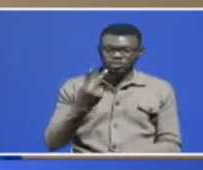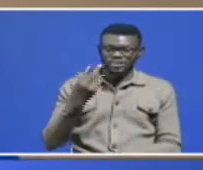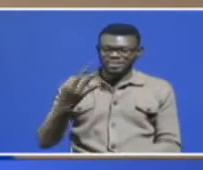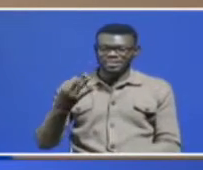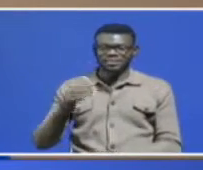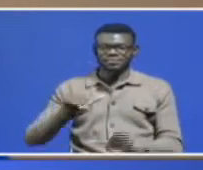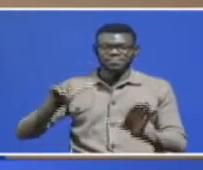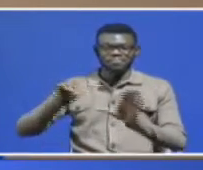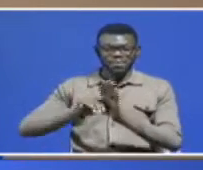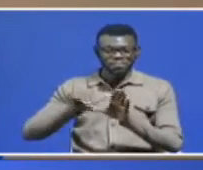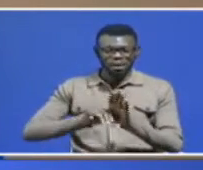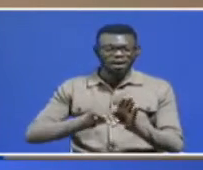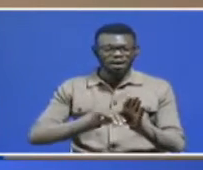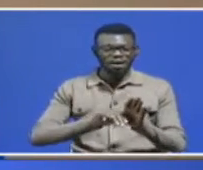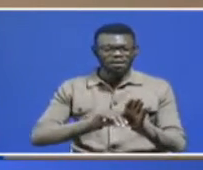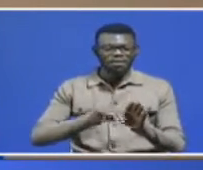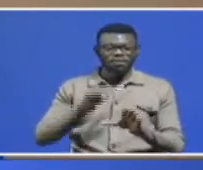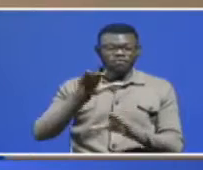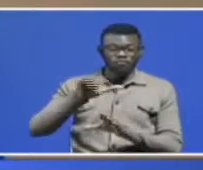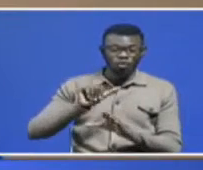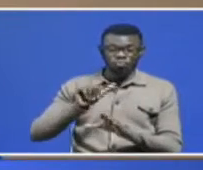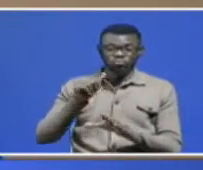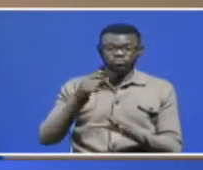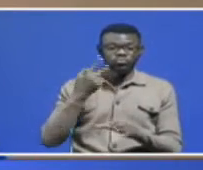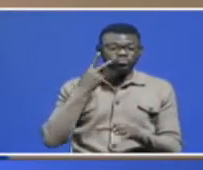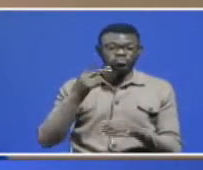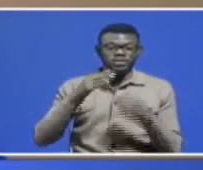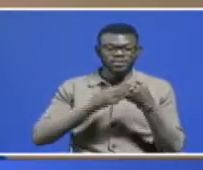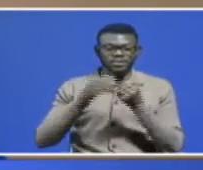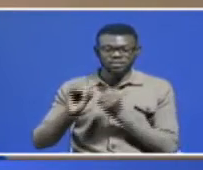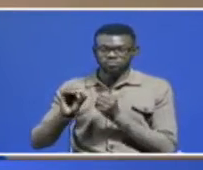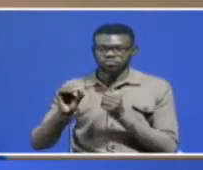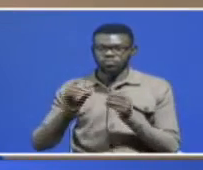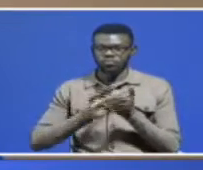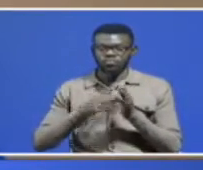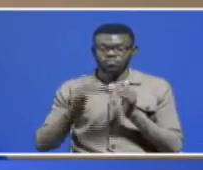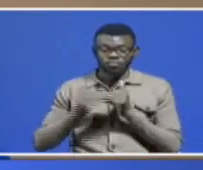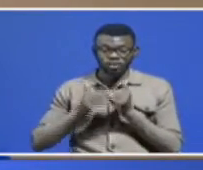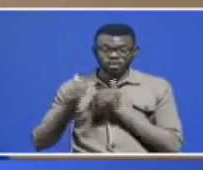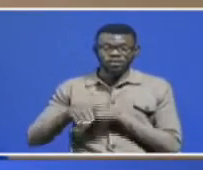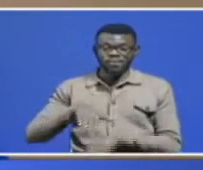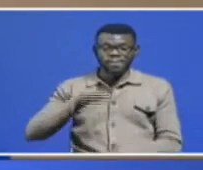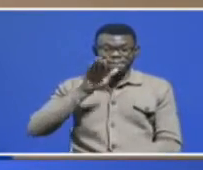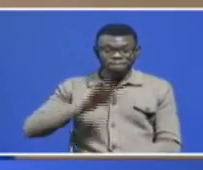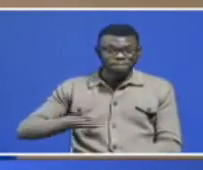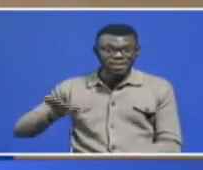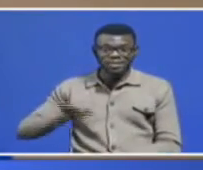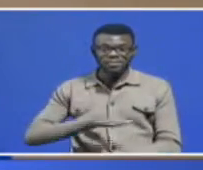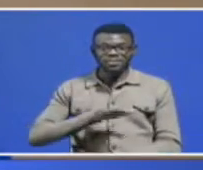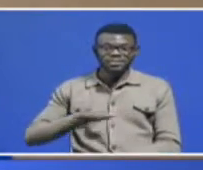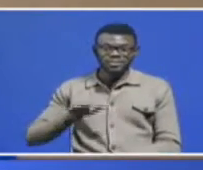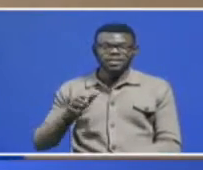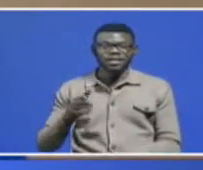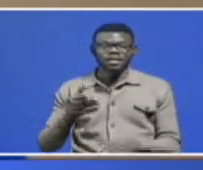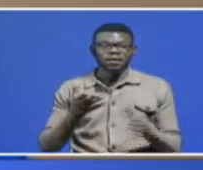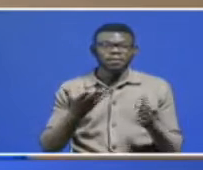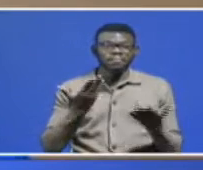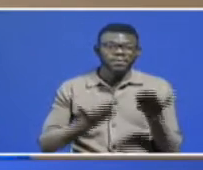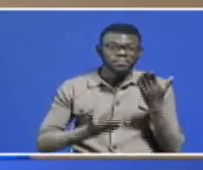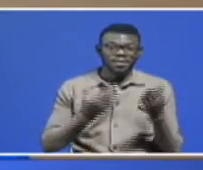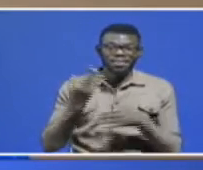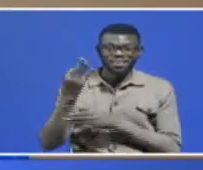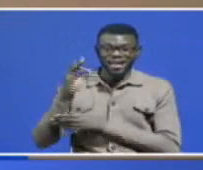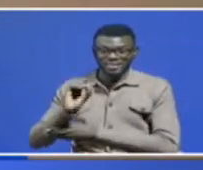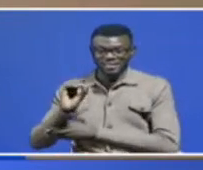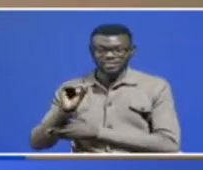members out of 290 constituencies. I would push it now in the next parliament, if this were to go through, maybe to 30, which